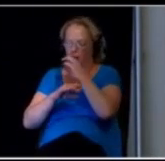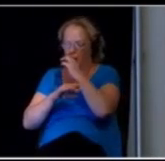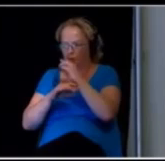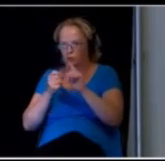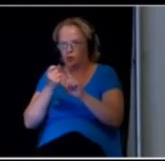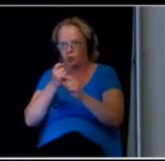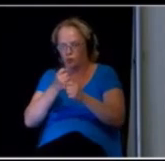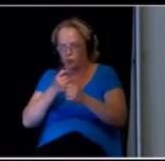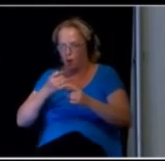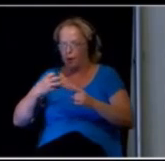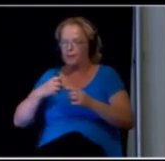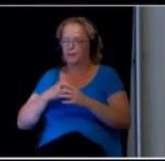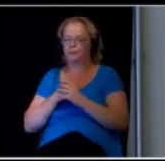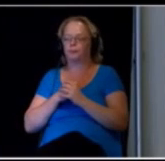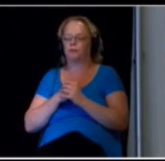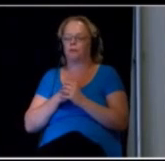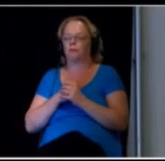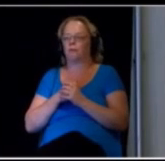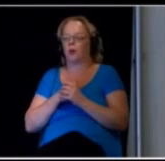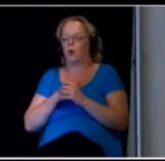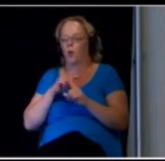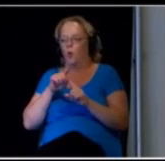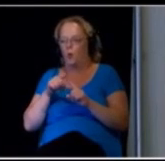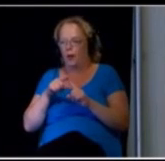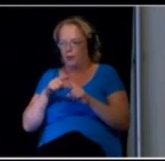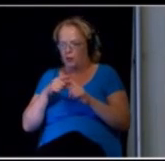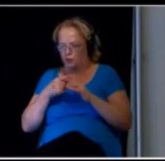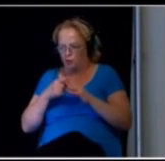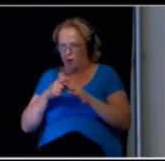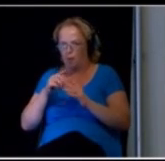When we launched the Model S in just 3 years